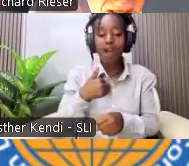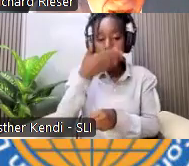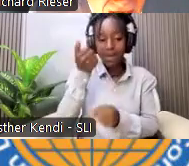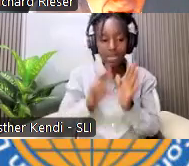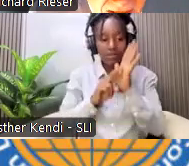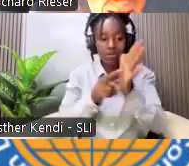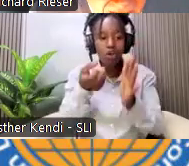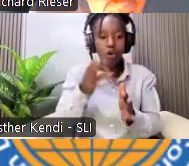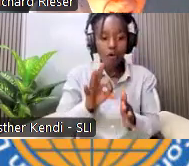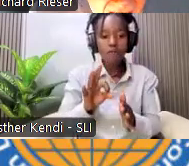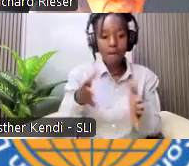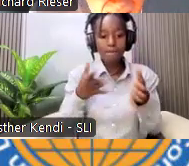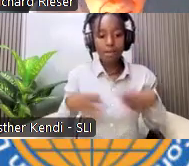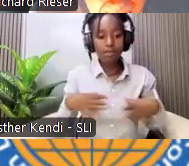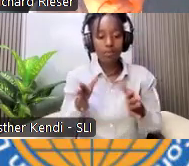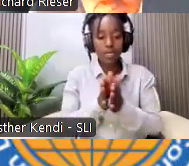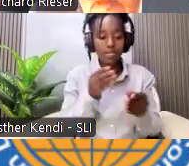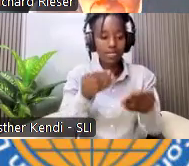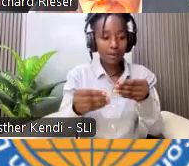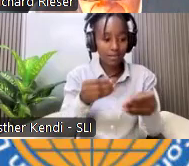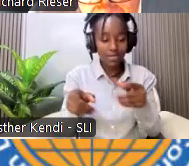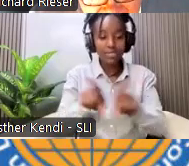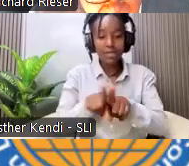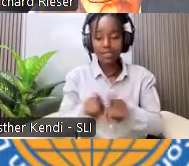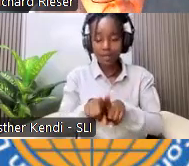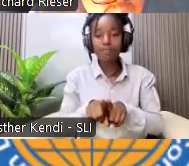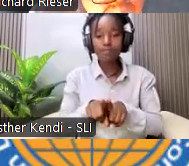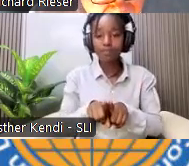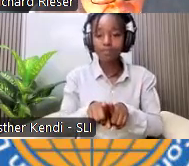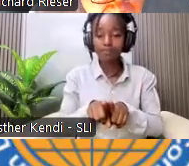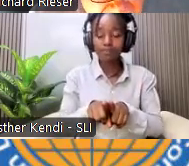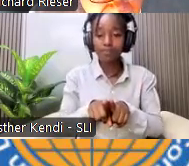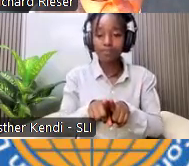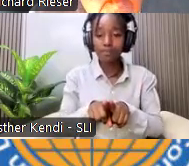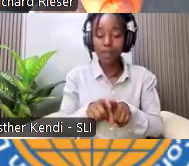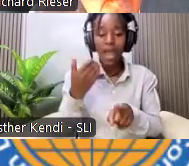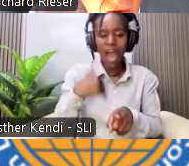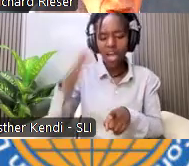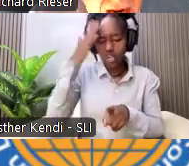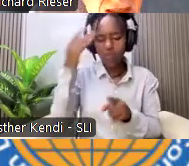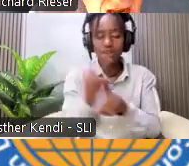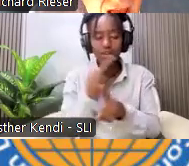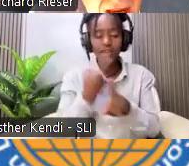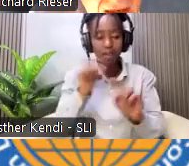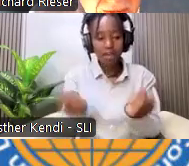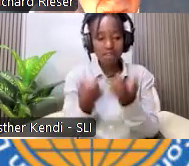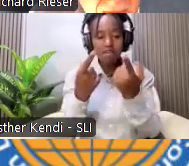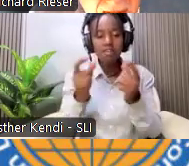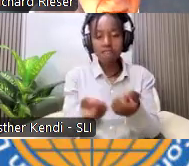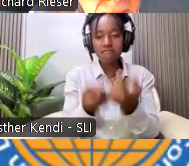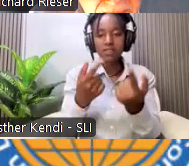at intersectionality and various other events. So let's move on to the next